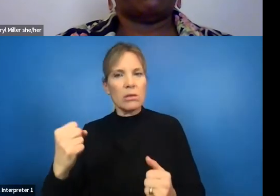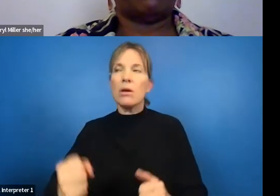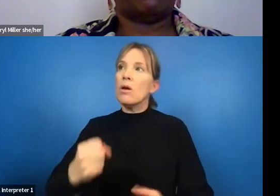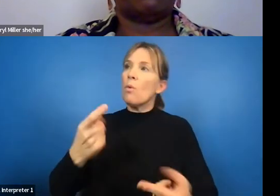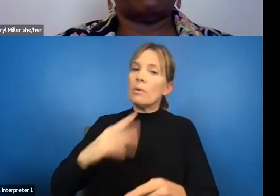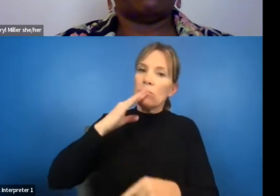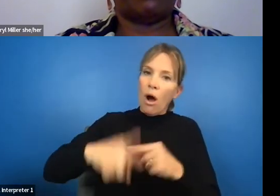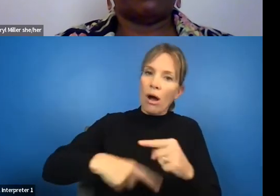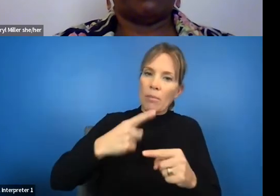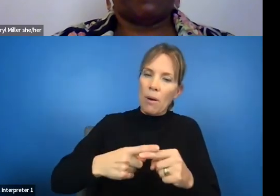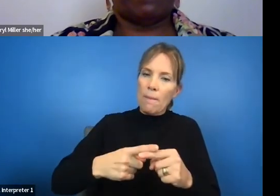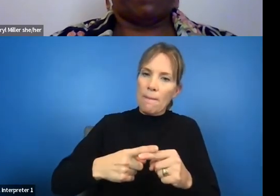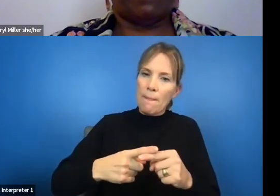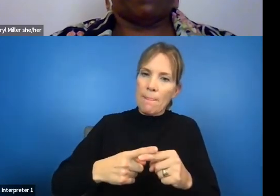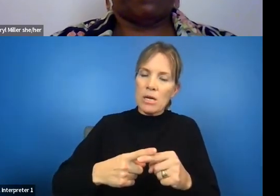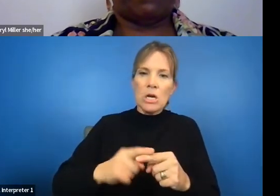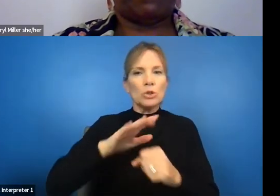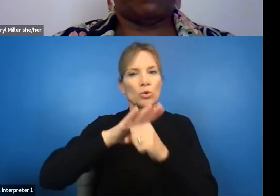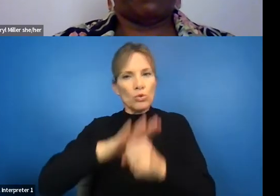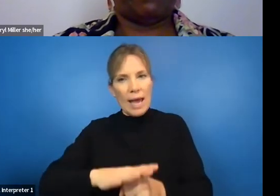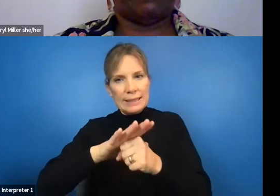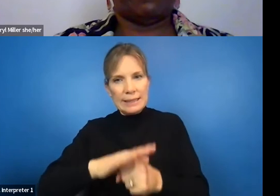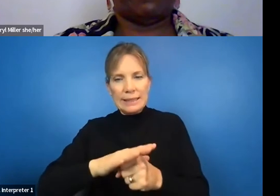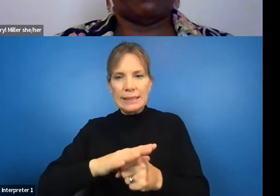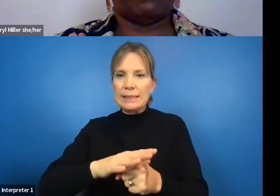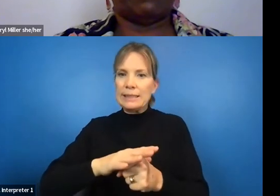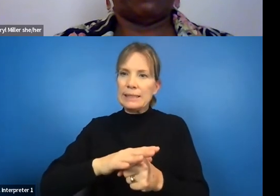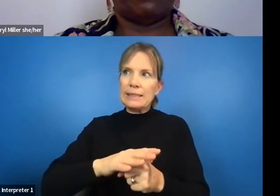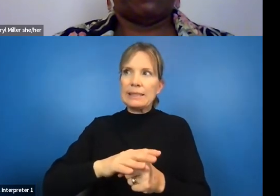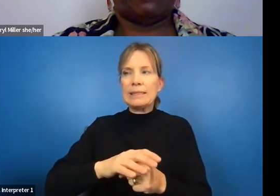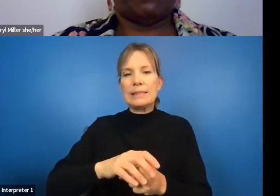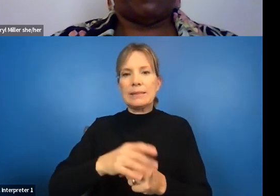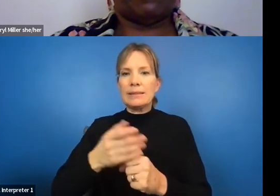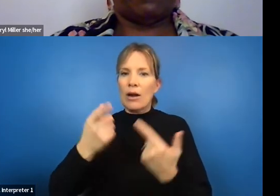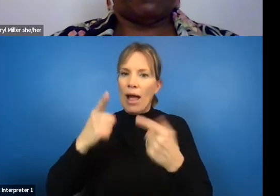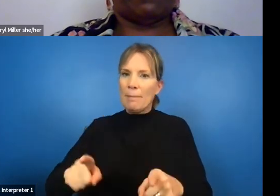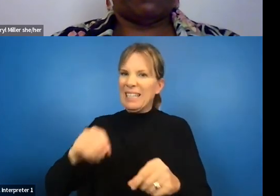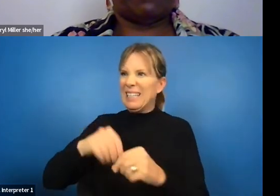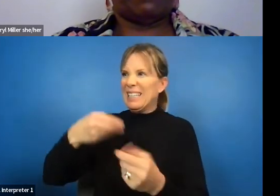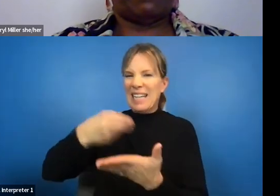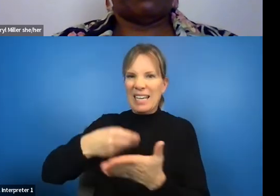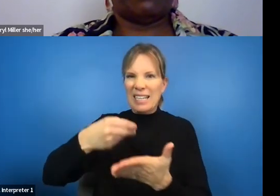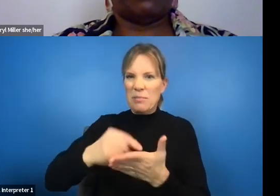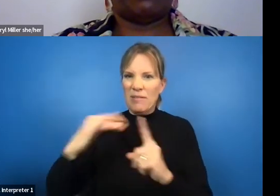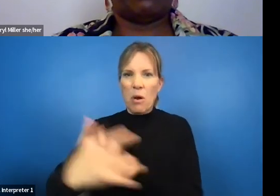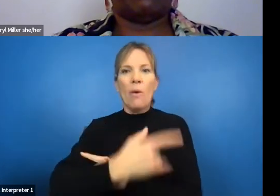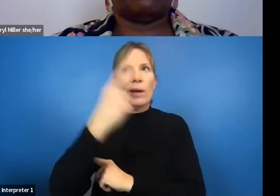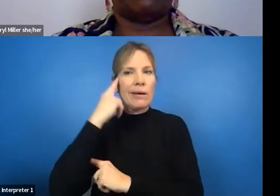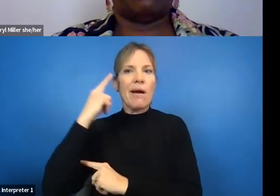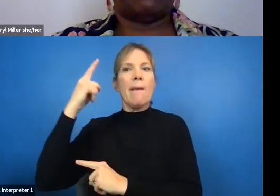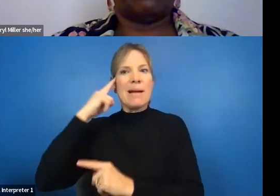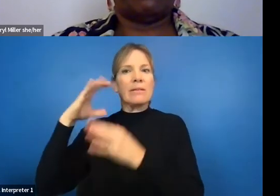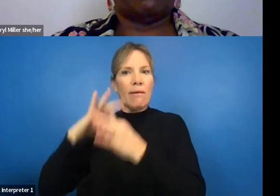talk about the stresses that currently exist in this economic environment, we hear about mental health.